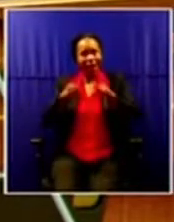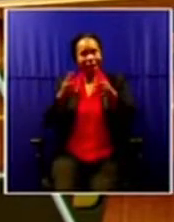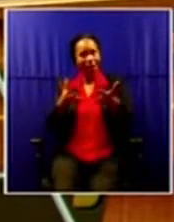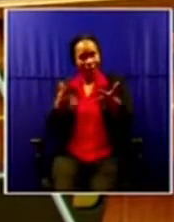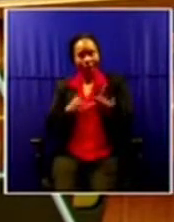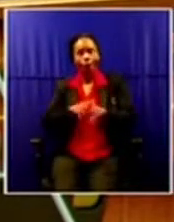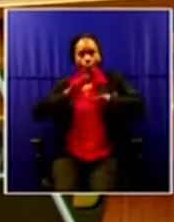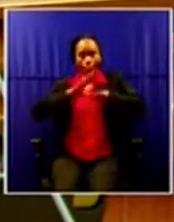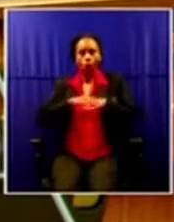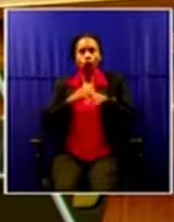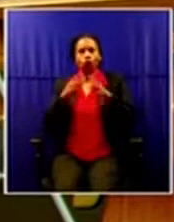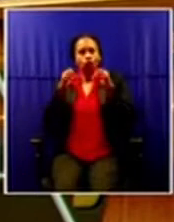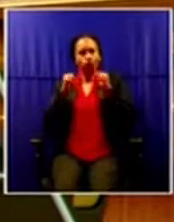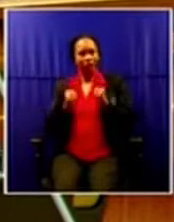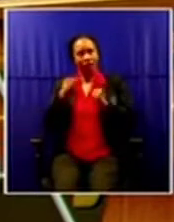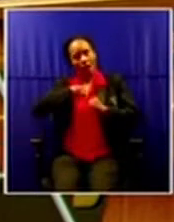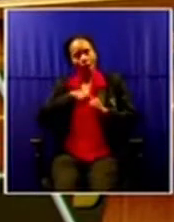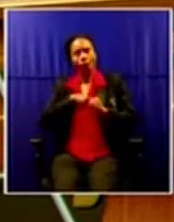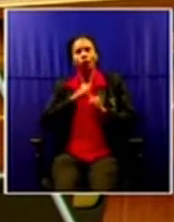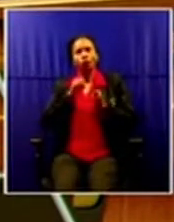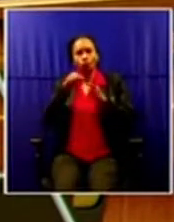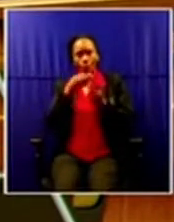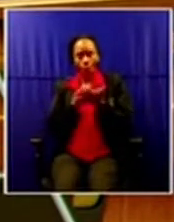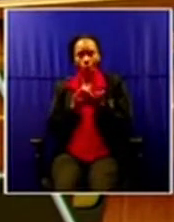to get rid of our weaknesses.